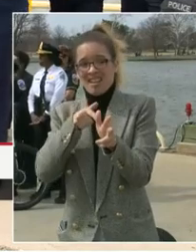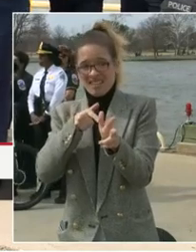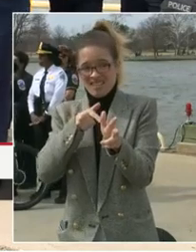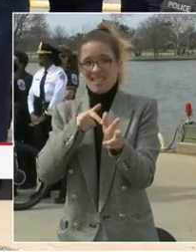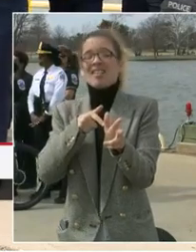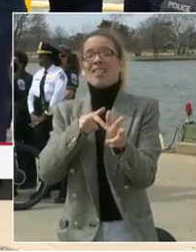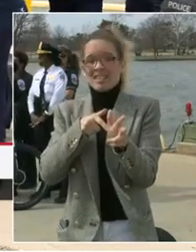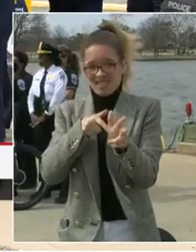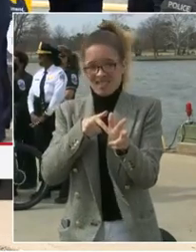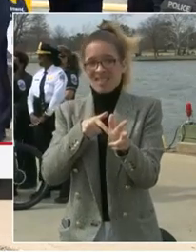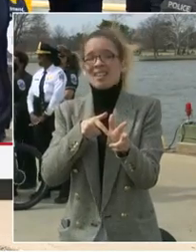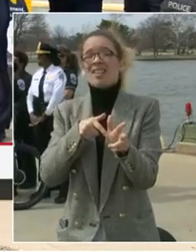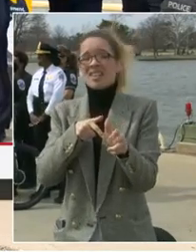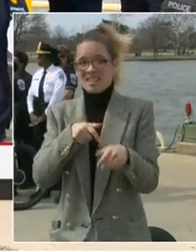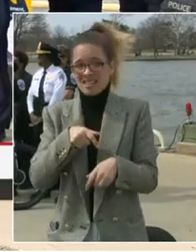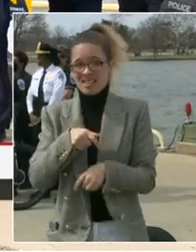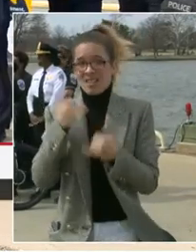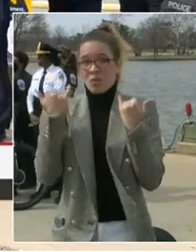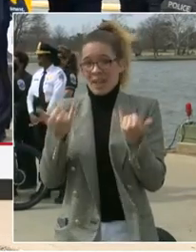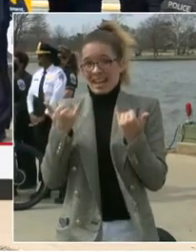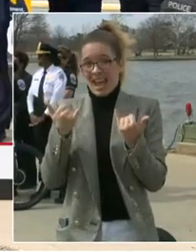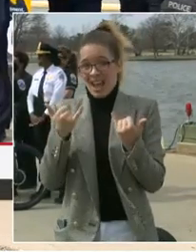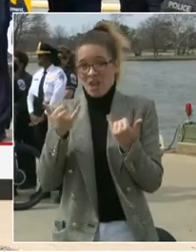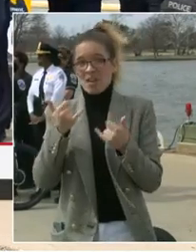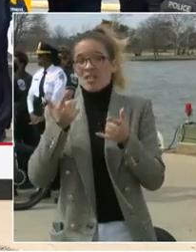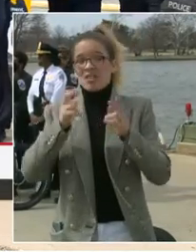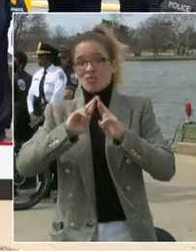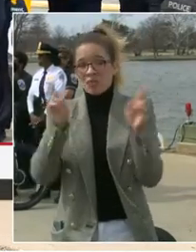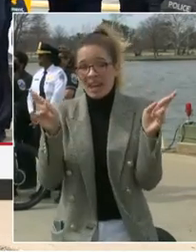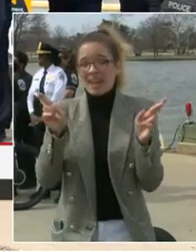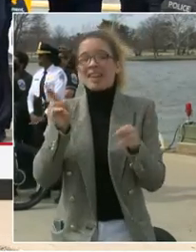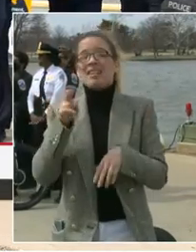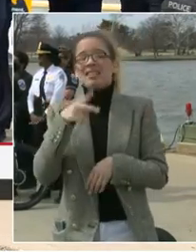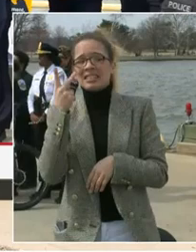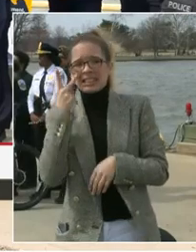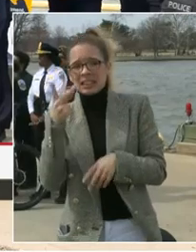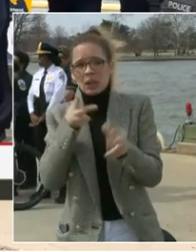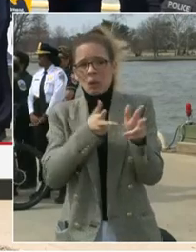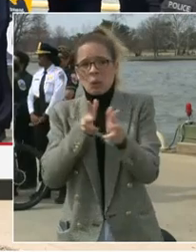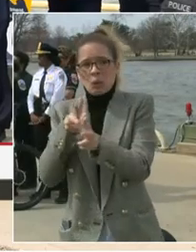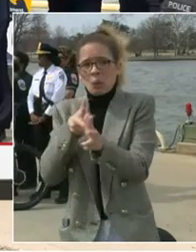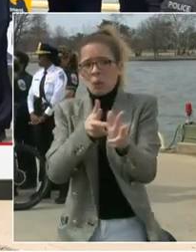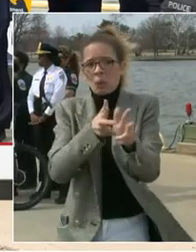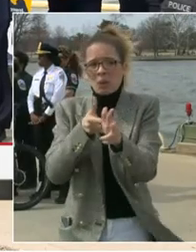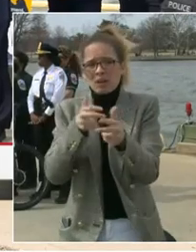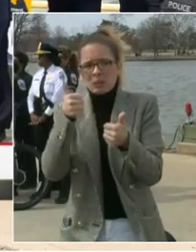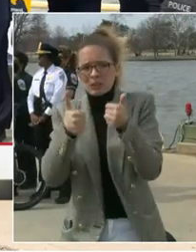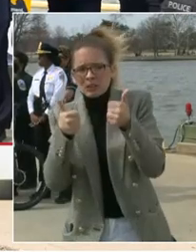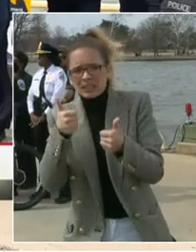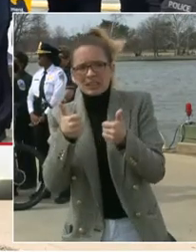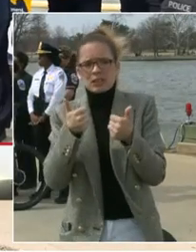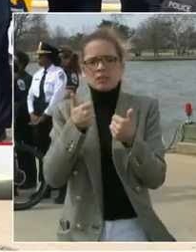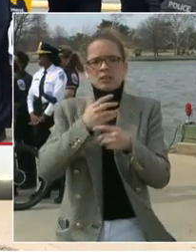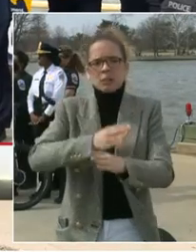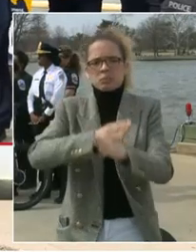table. We are prepared for whatever route they decide to take, and again, people can